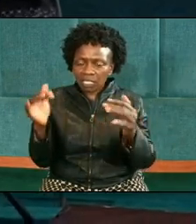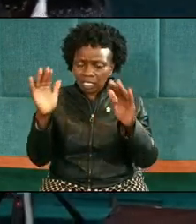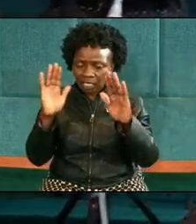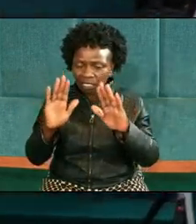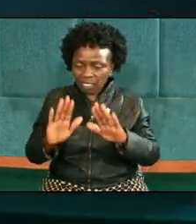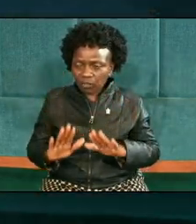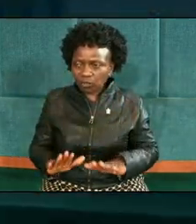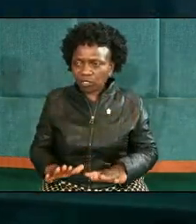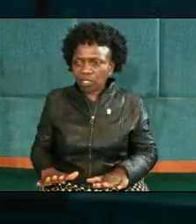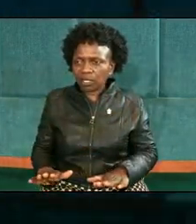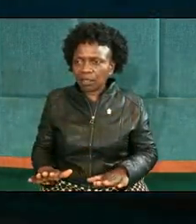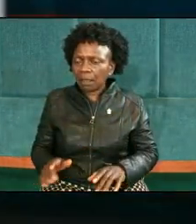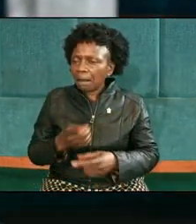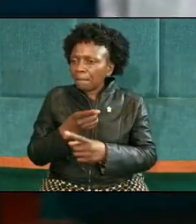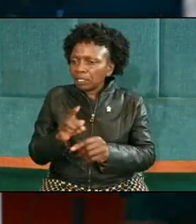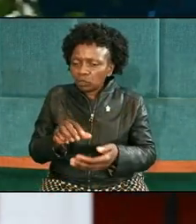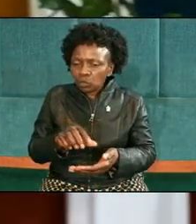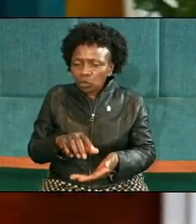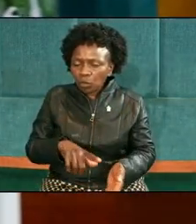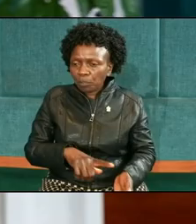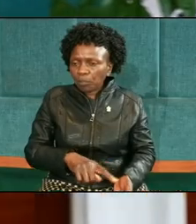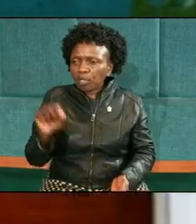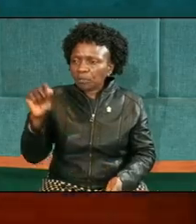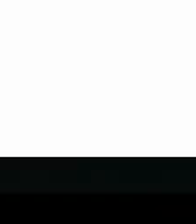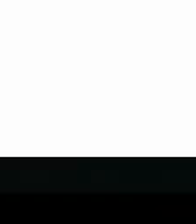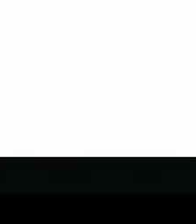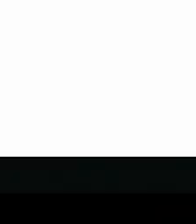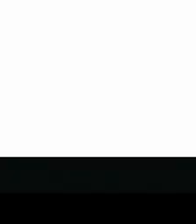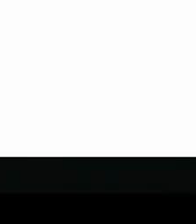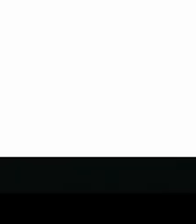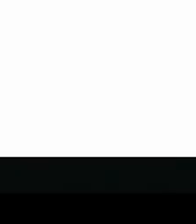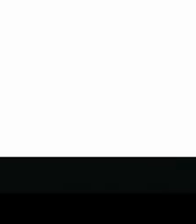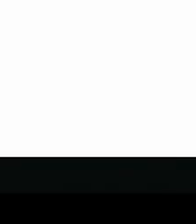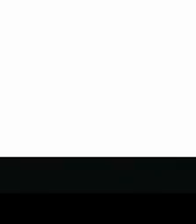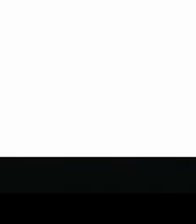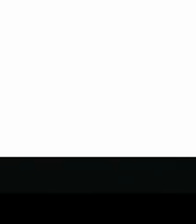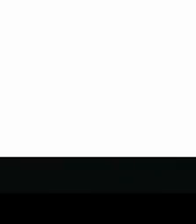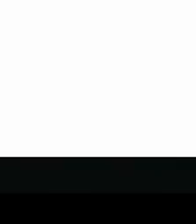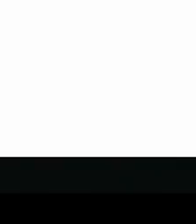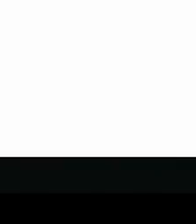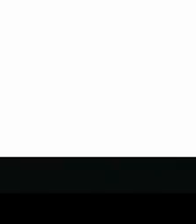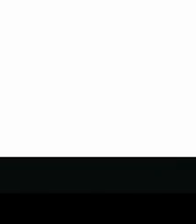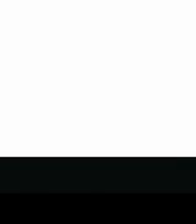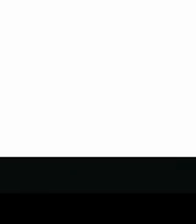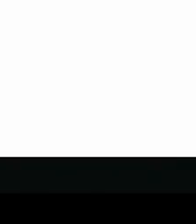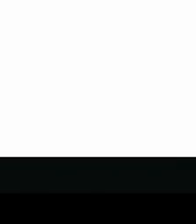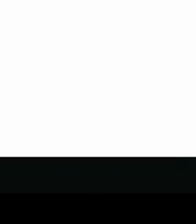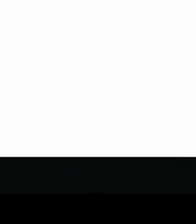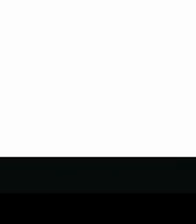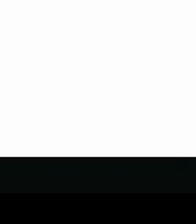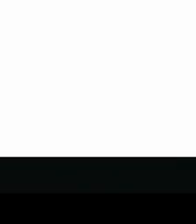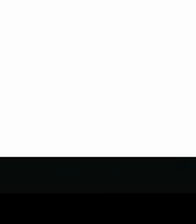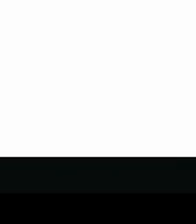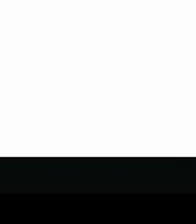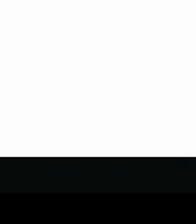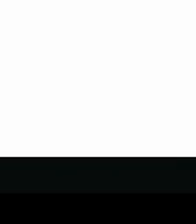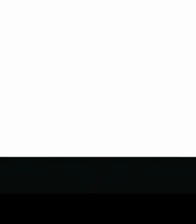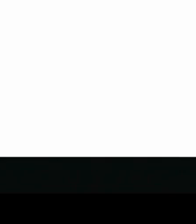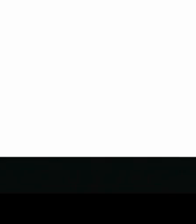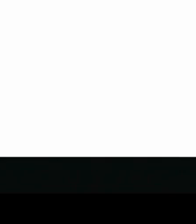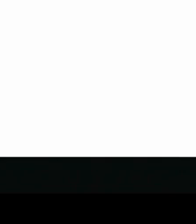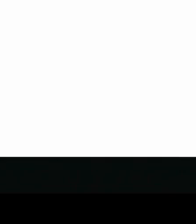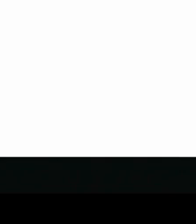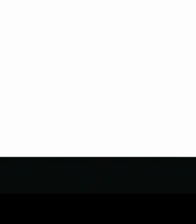settled except you pick me up and throw me in the sea. And by the